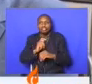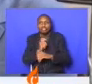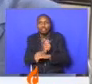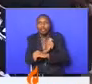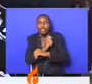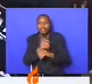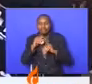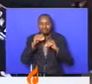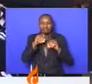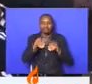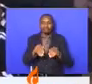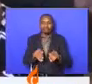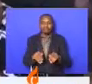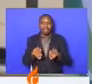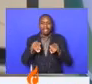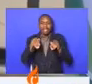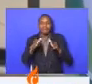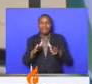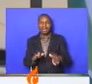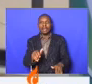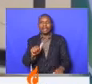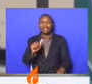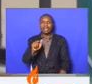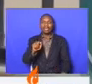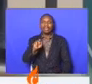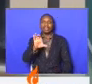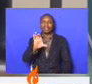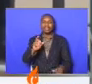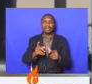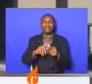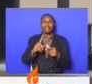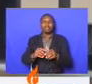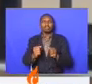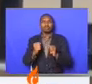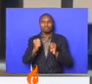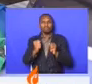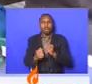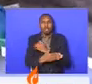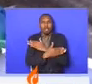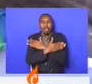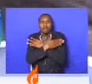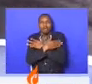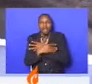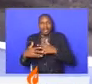sabari miya ATC yoko genda gotinyo wa mate gati yense ya Kenya na Amerika.